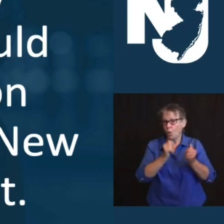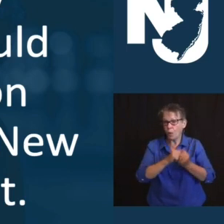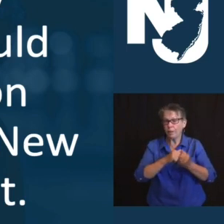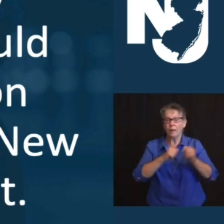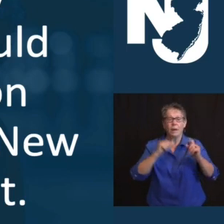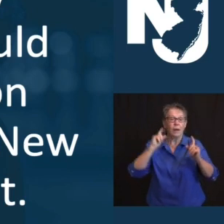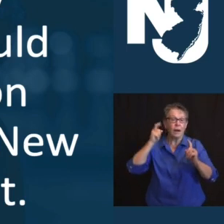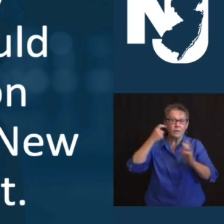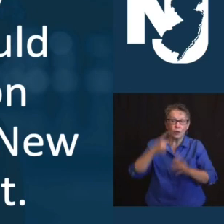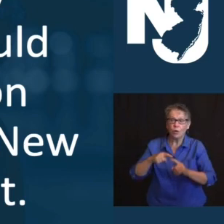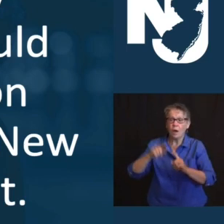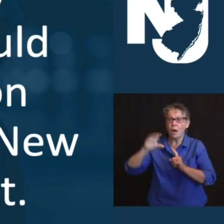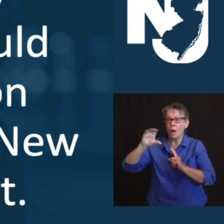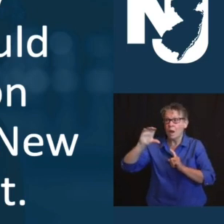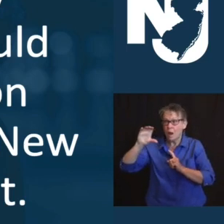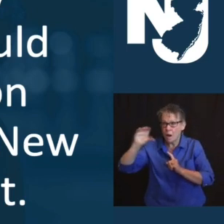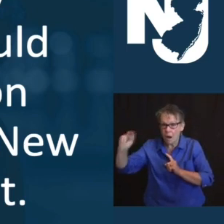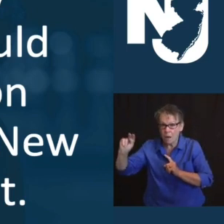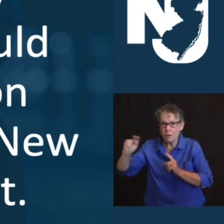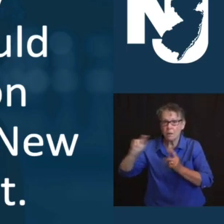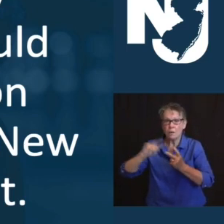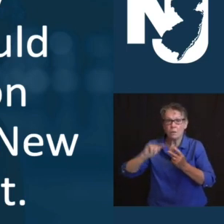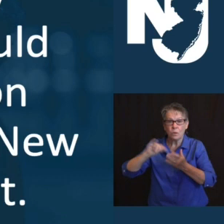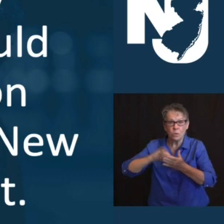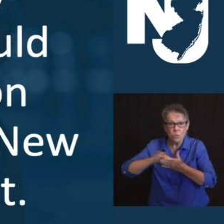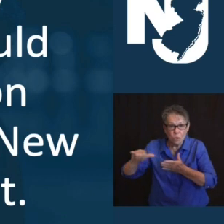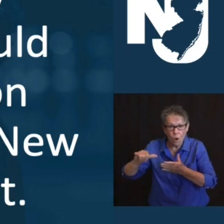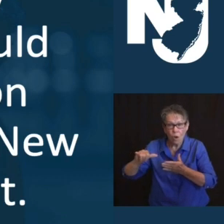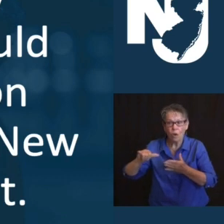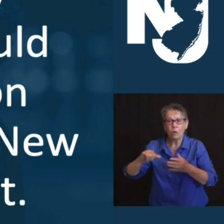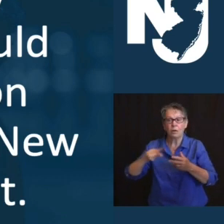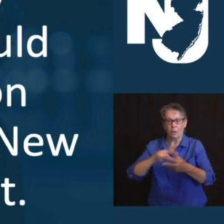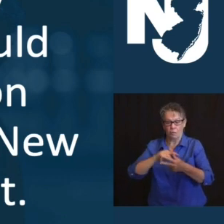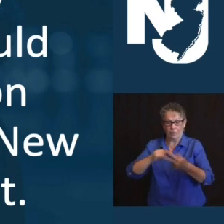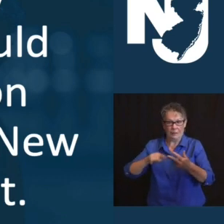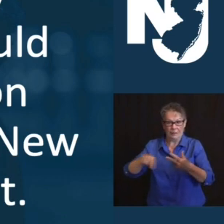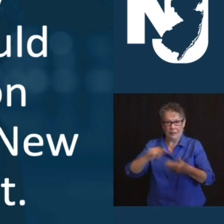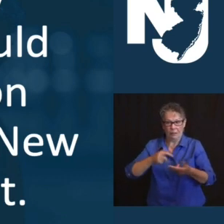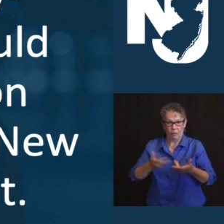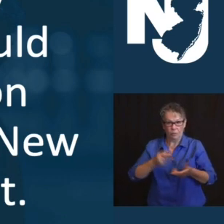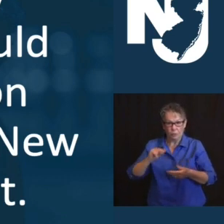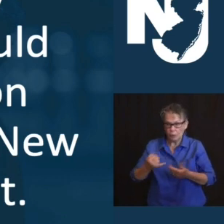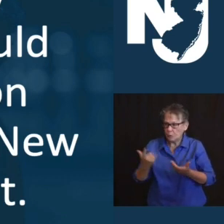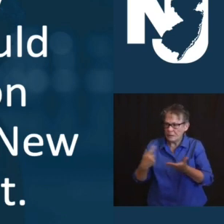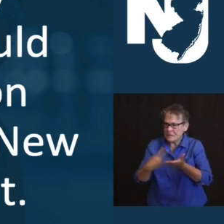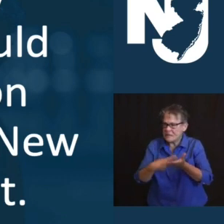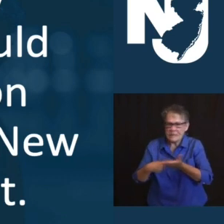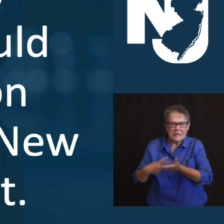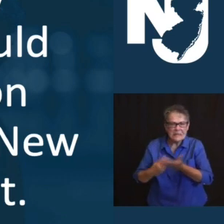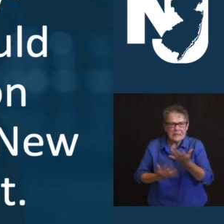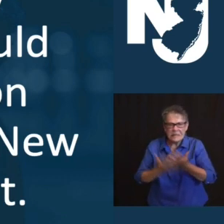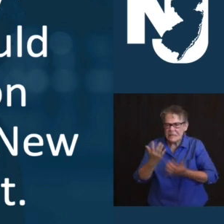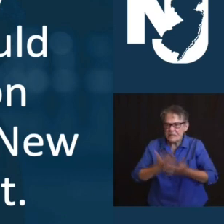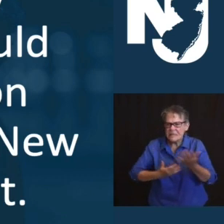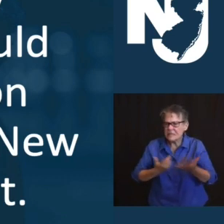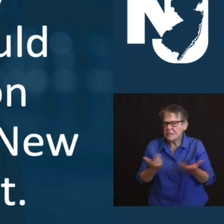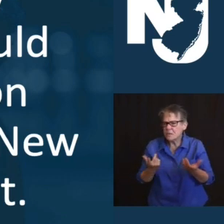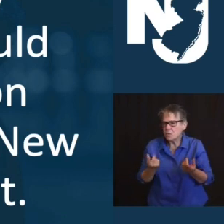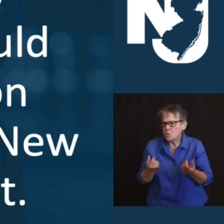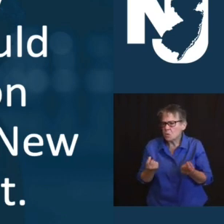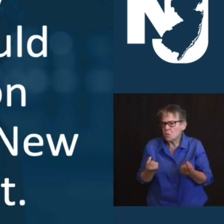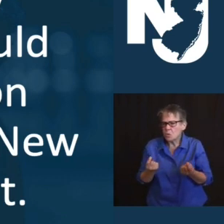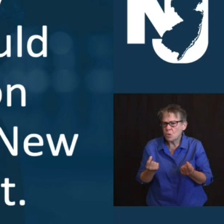have crushed the curves of new cases and of the numbers of our residents in hospitals and connected to ventilators across the